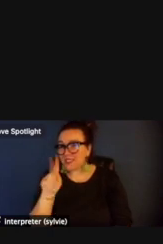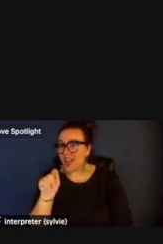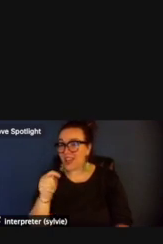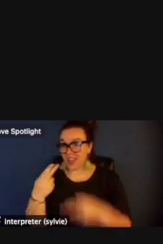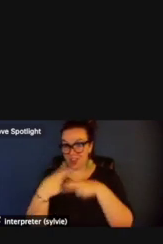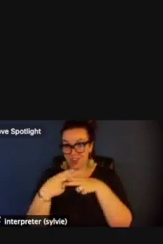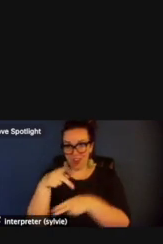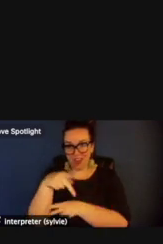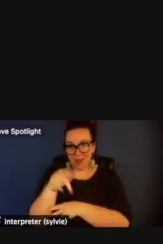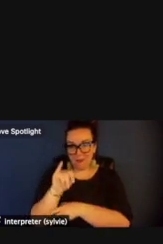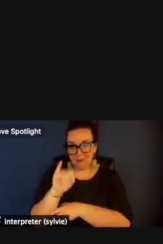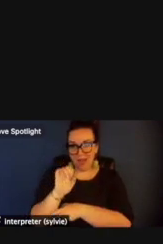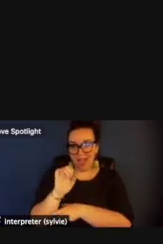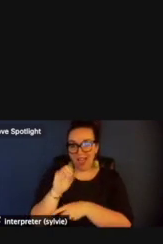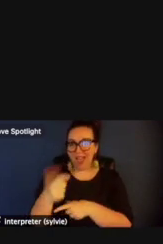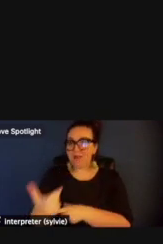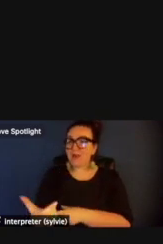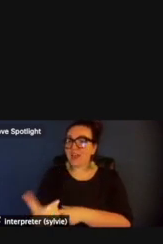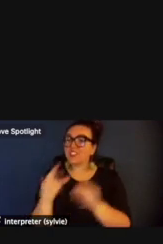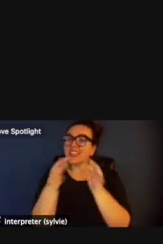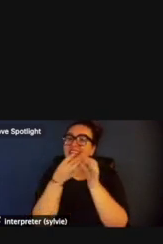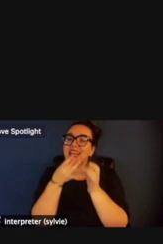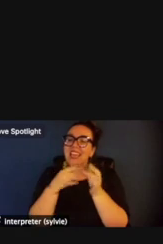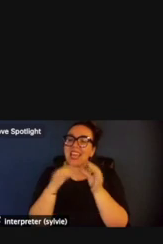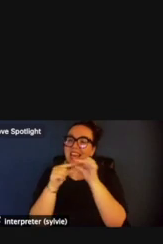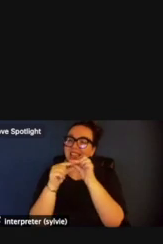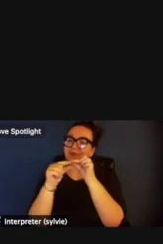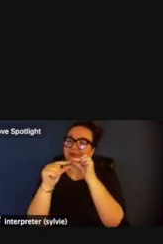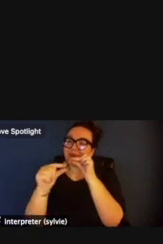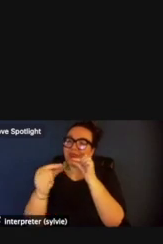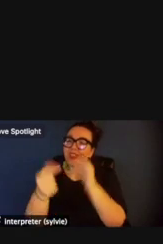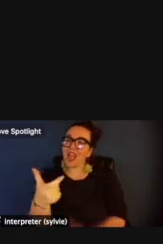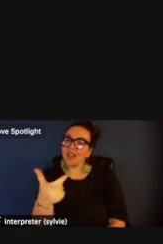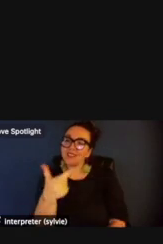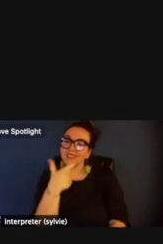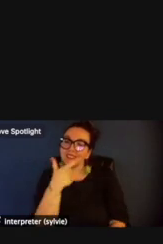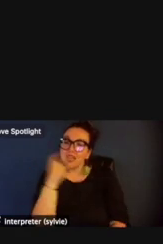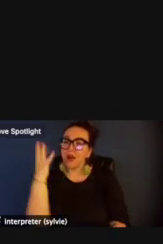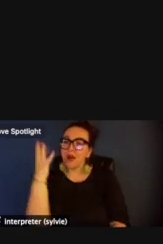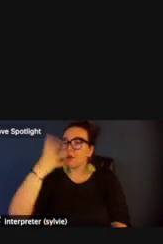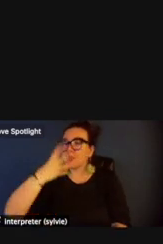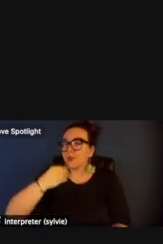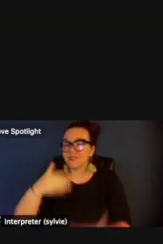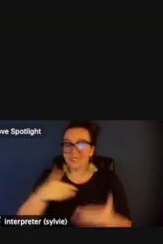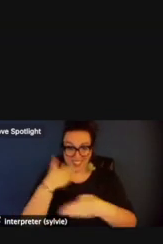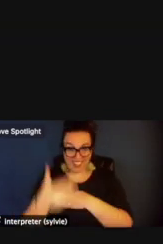this was very interesting, and it was just beautiful. Next slide.